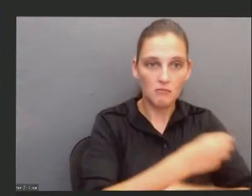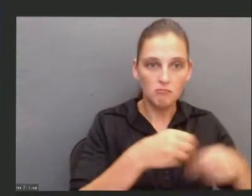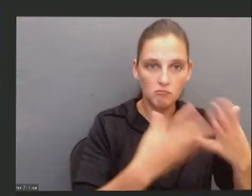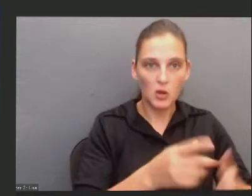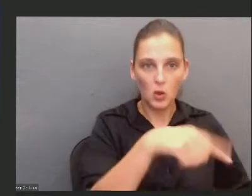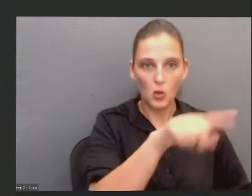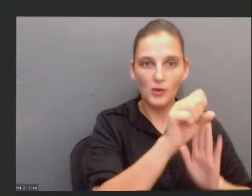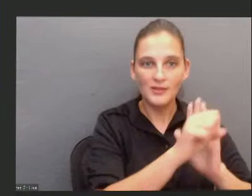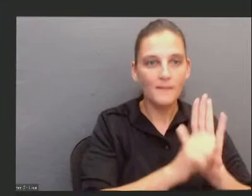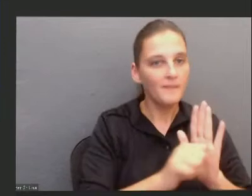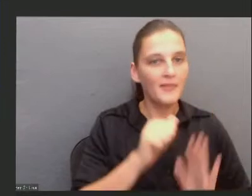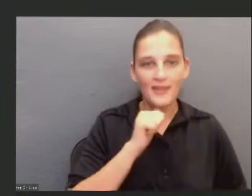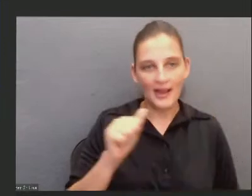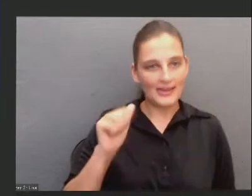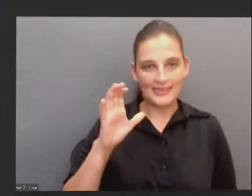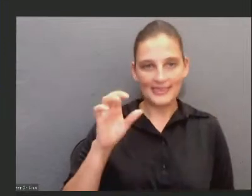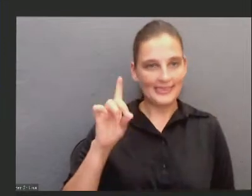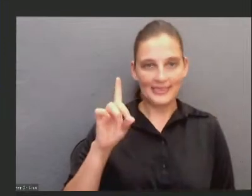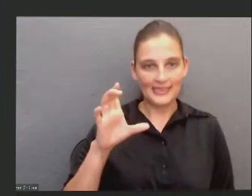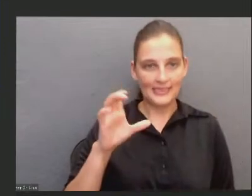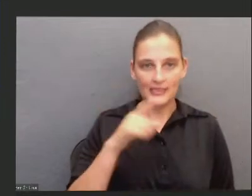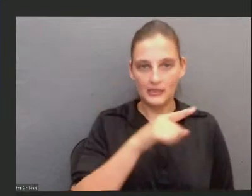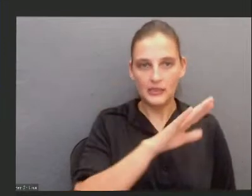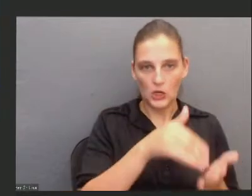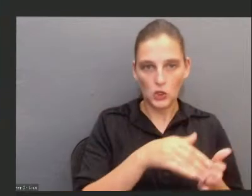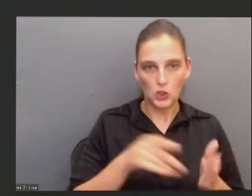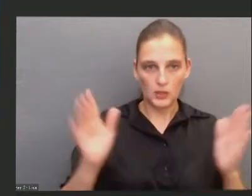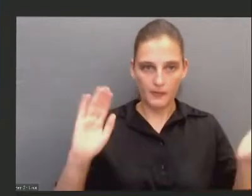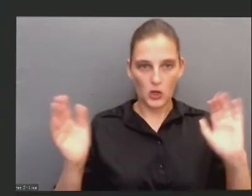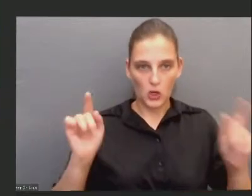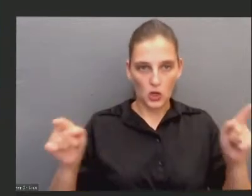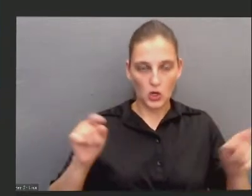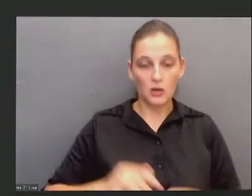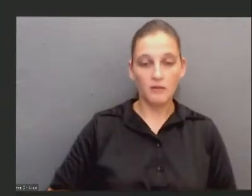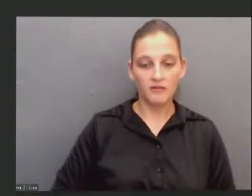And very much the difference was collection of data